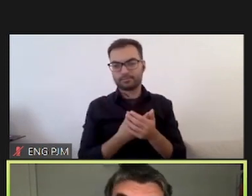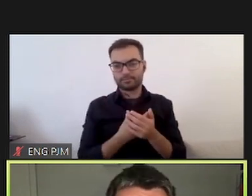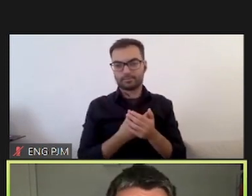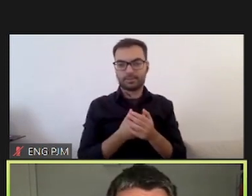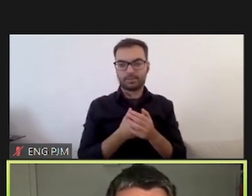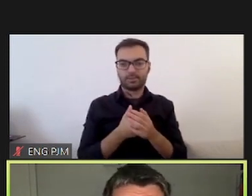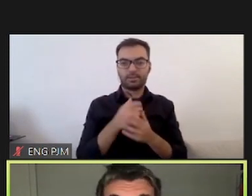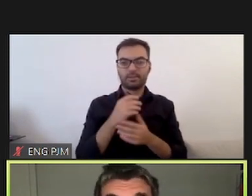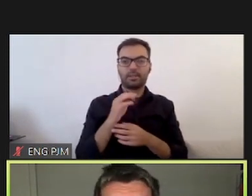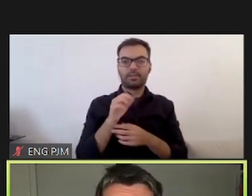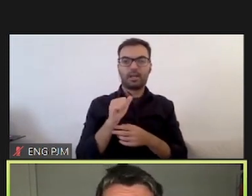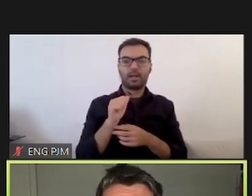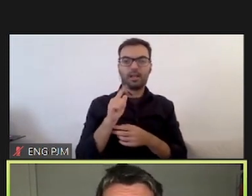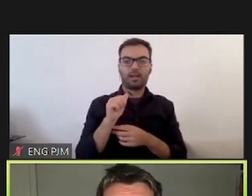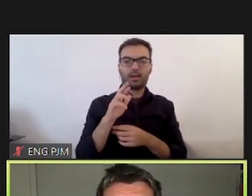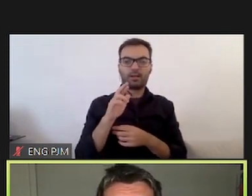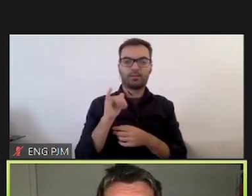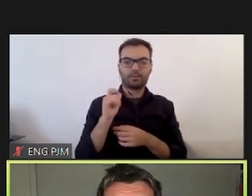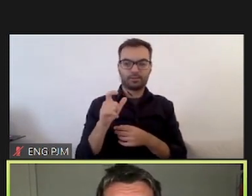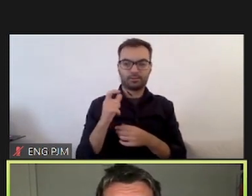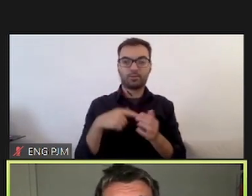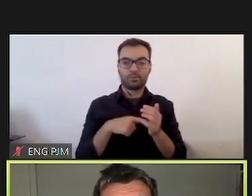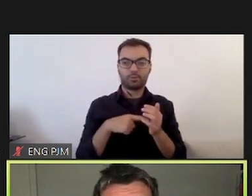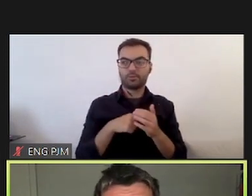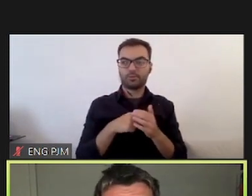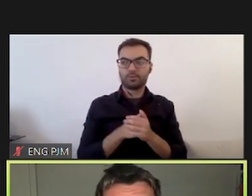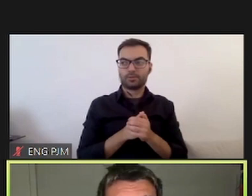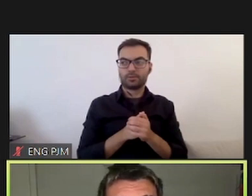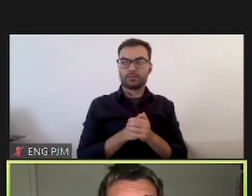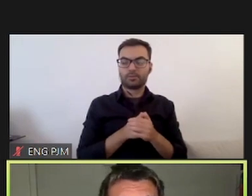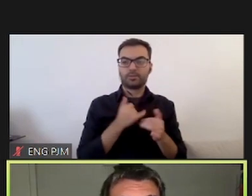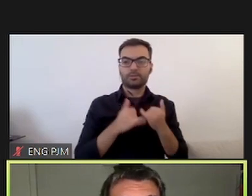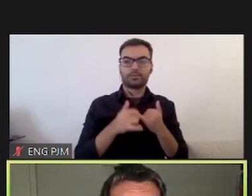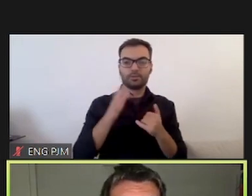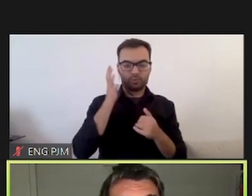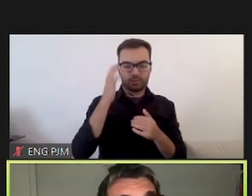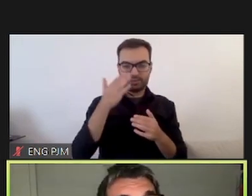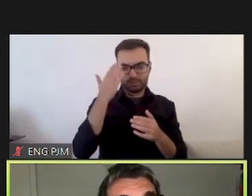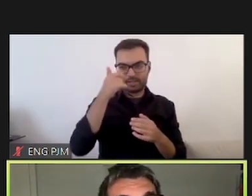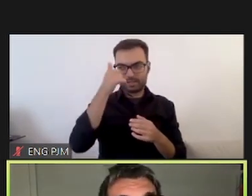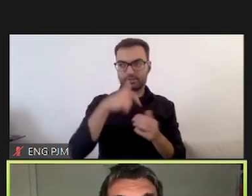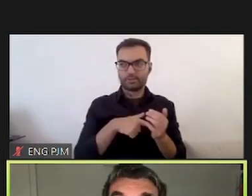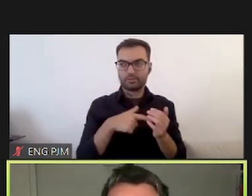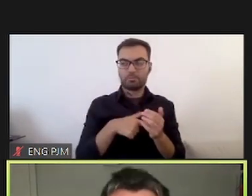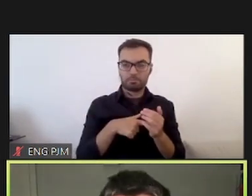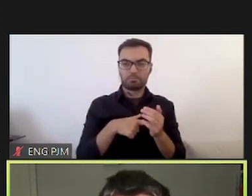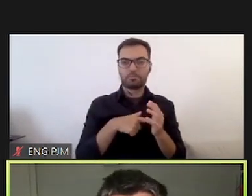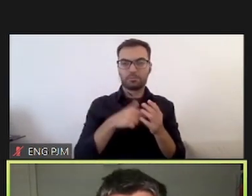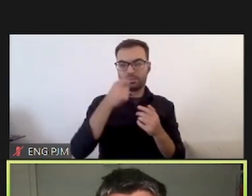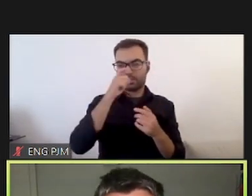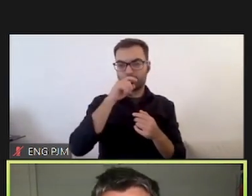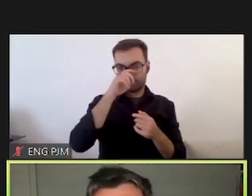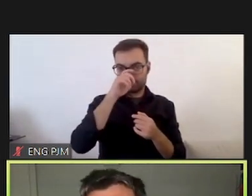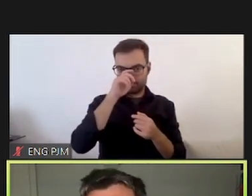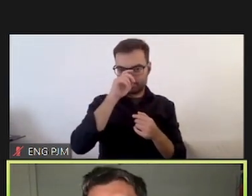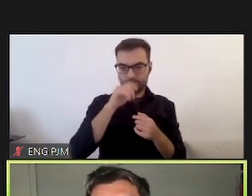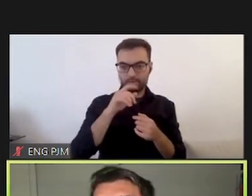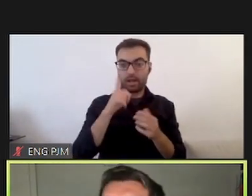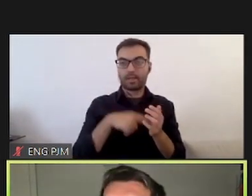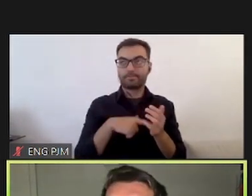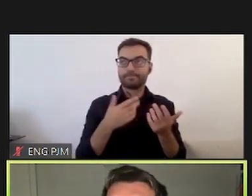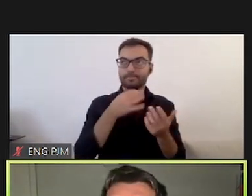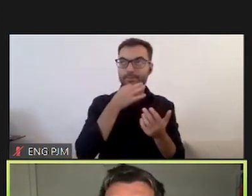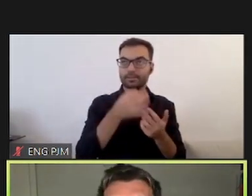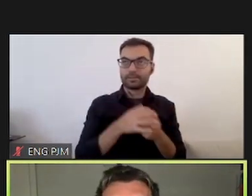the Telerik. Telerik, it's if you heard this name, is quite good. But the question